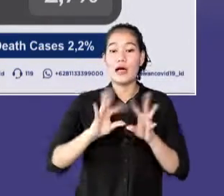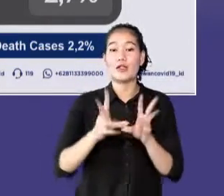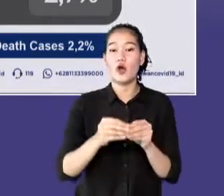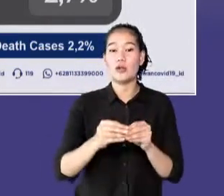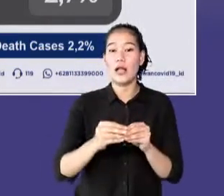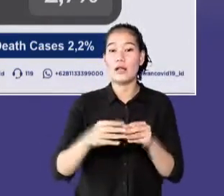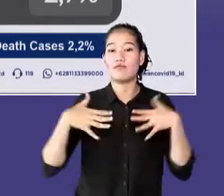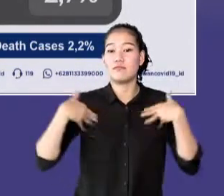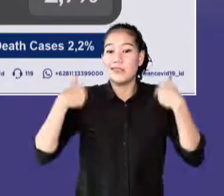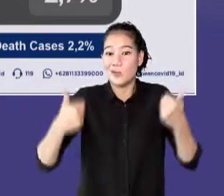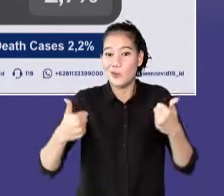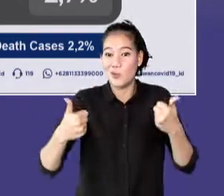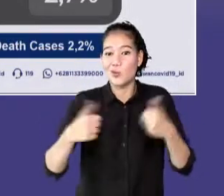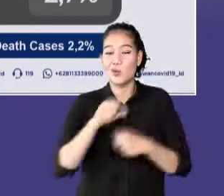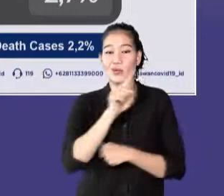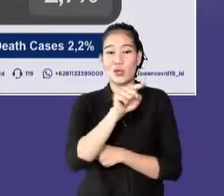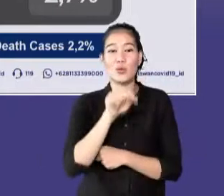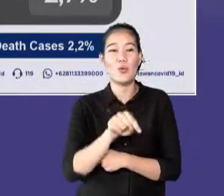up to now is